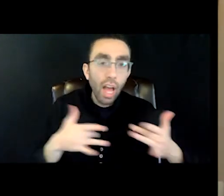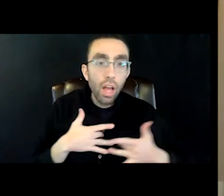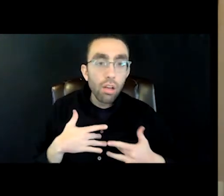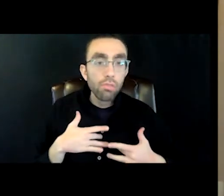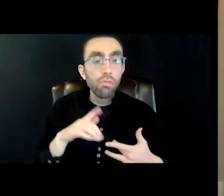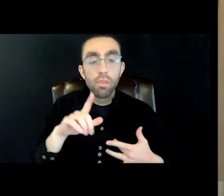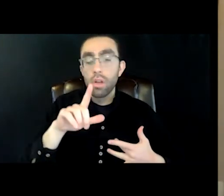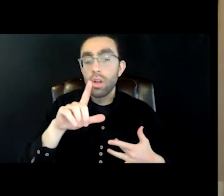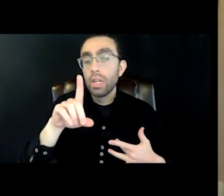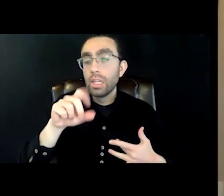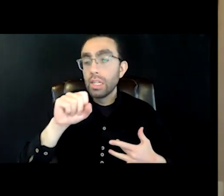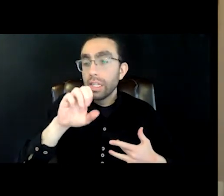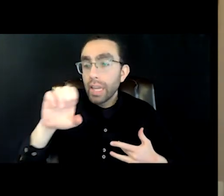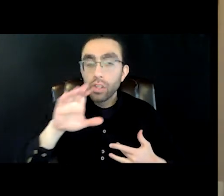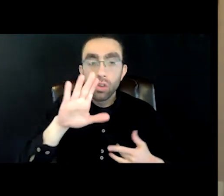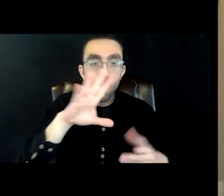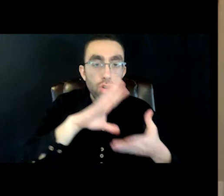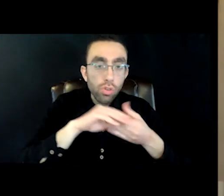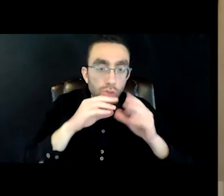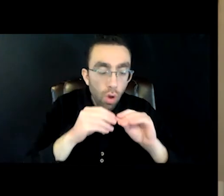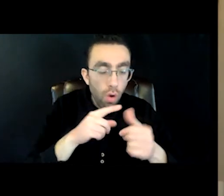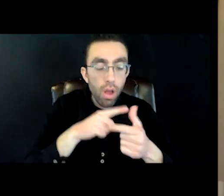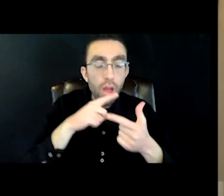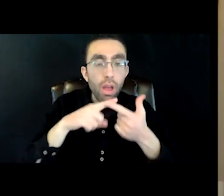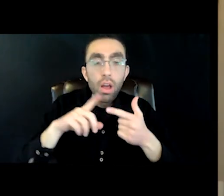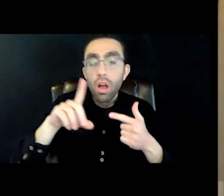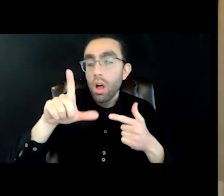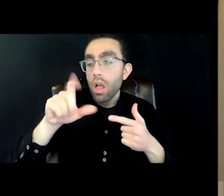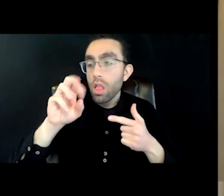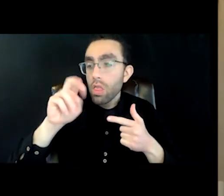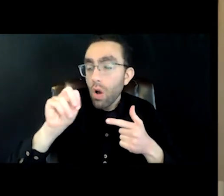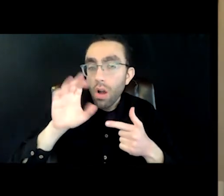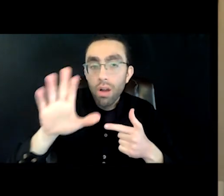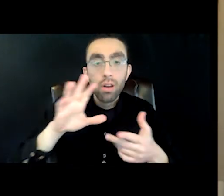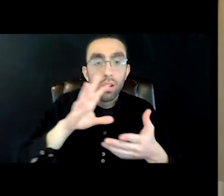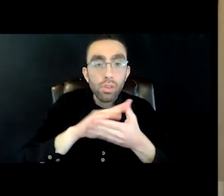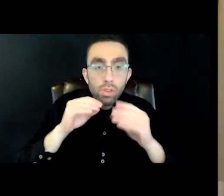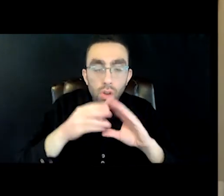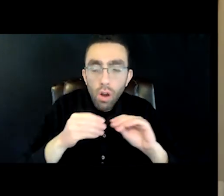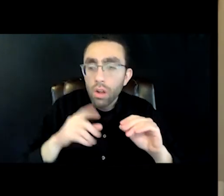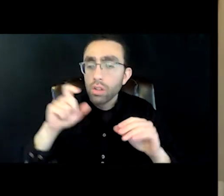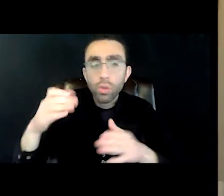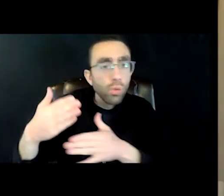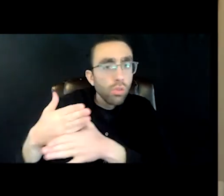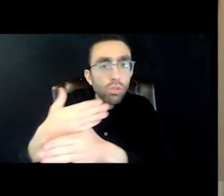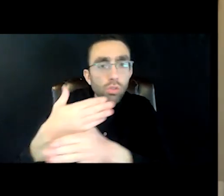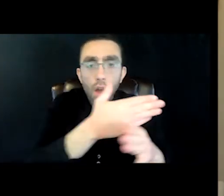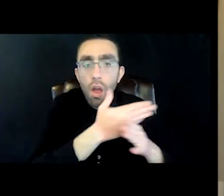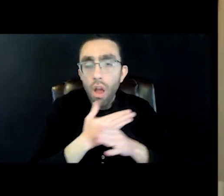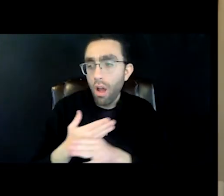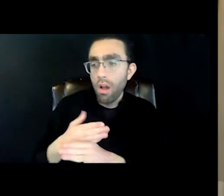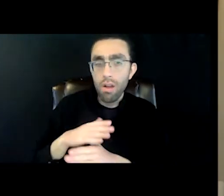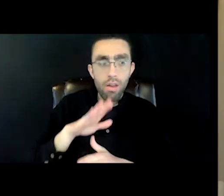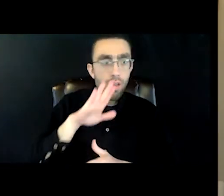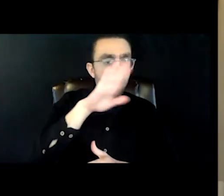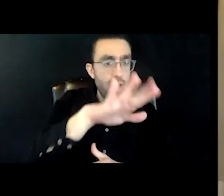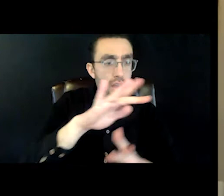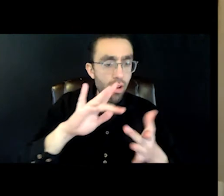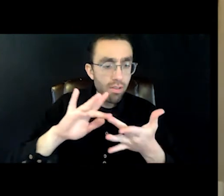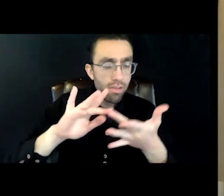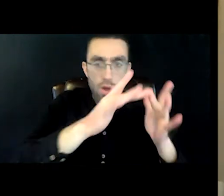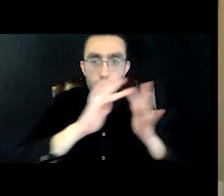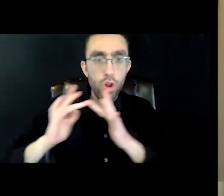stories. Let's tell the story of Daisee, and let's tell the story of Loren. Let's tell the story of all the folks that they're connected with.